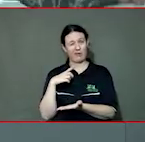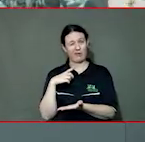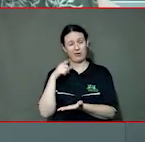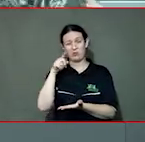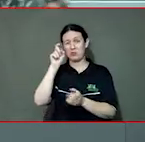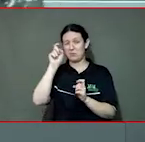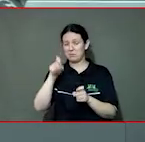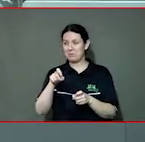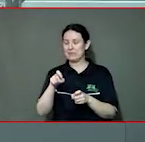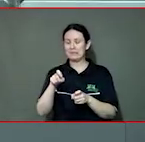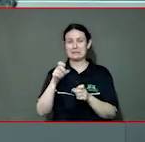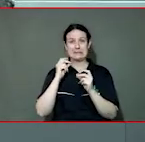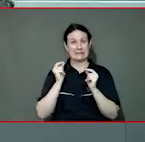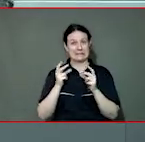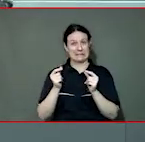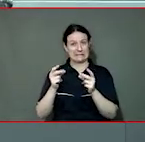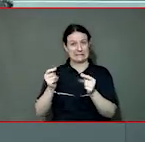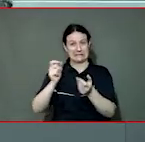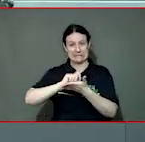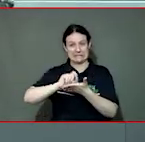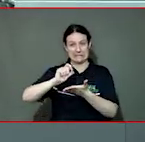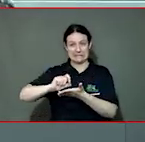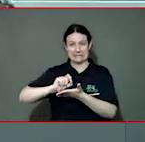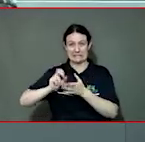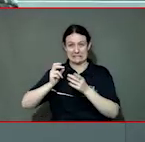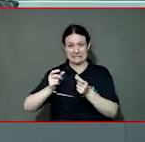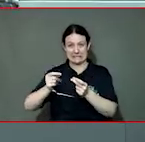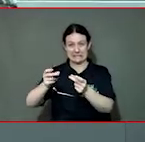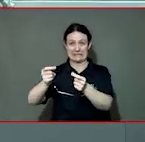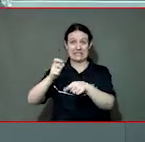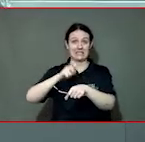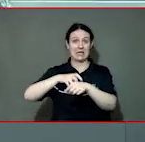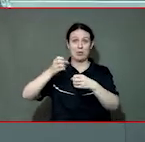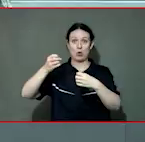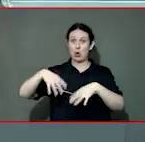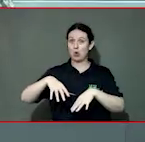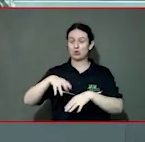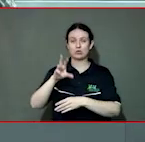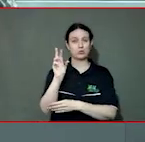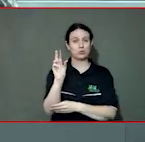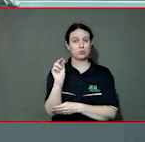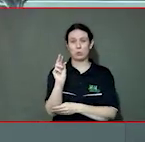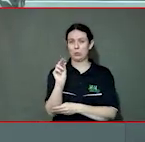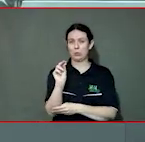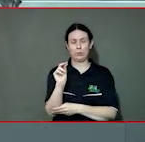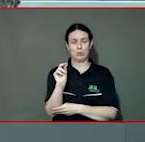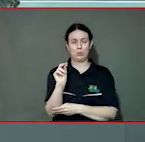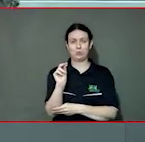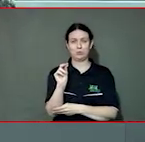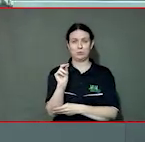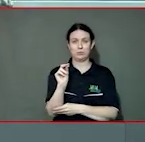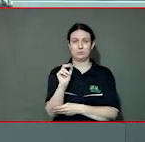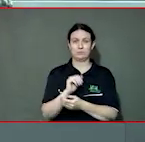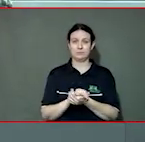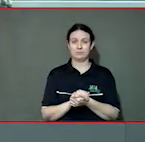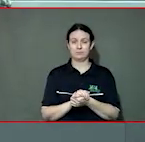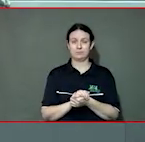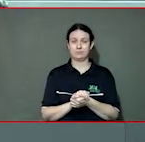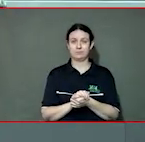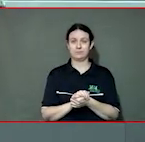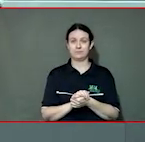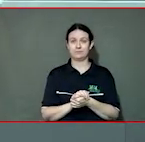catch up later on the time that you lost due to all this writing work